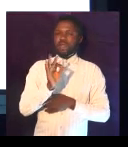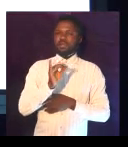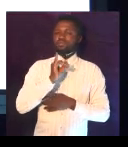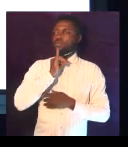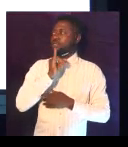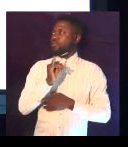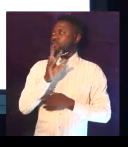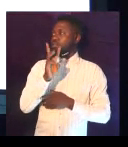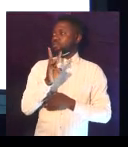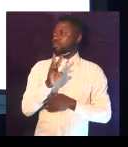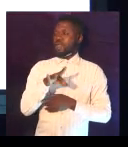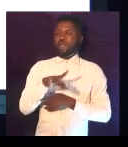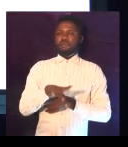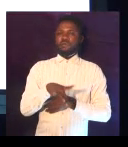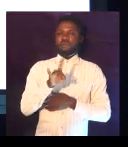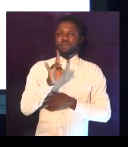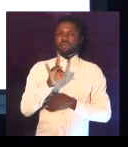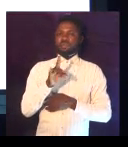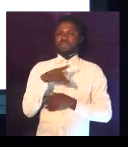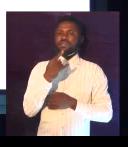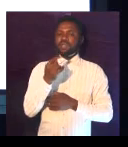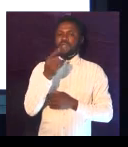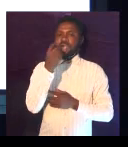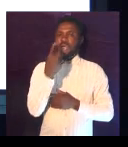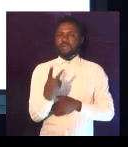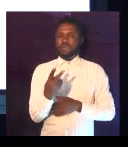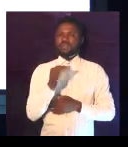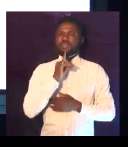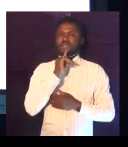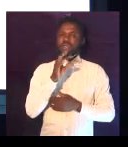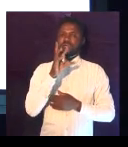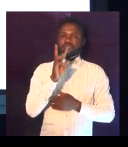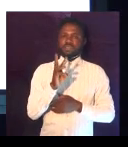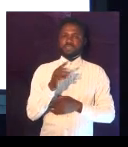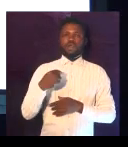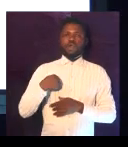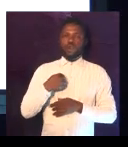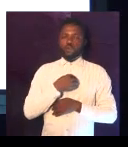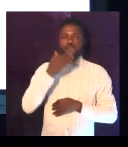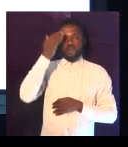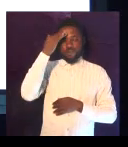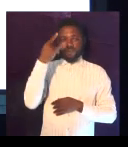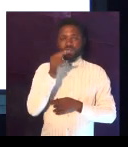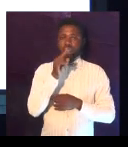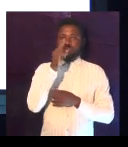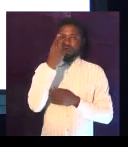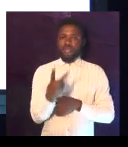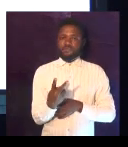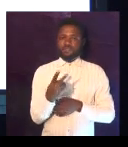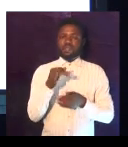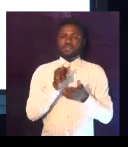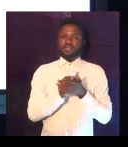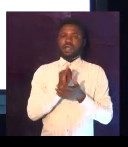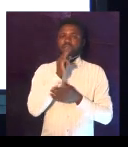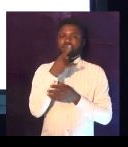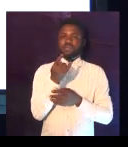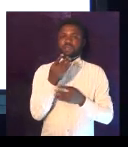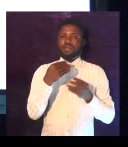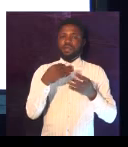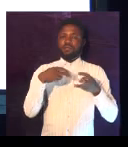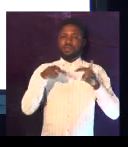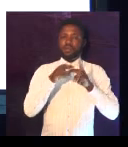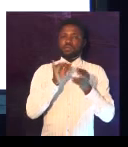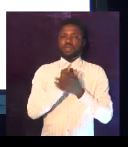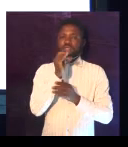463x and 9 is 6. The average is 6. We know the average, and that average